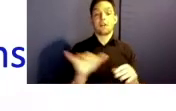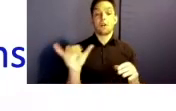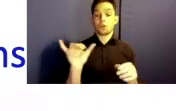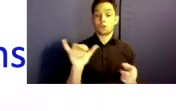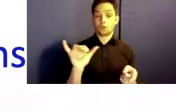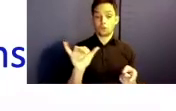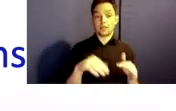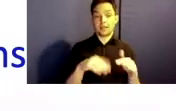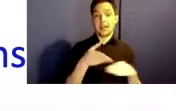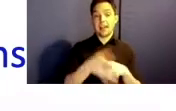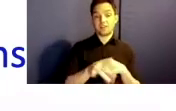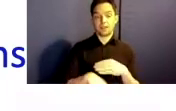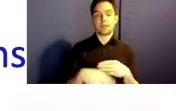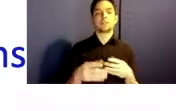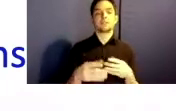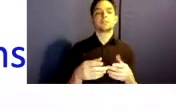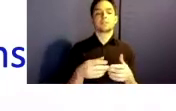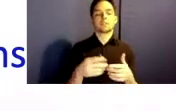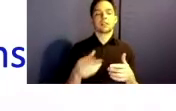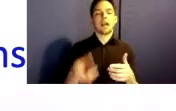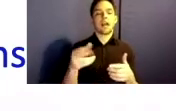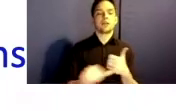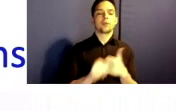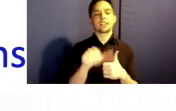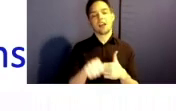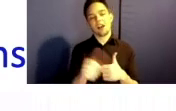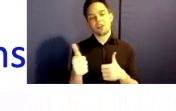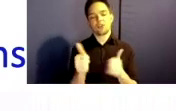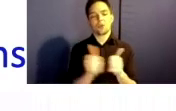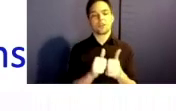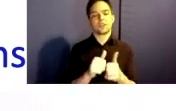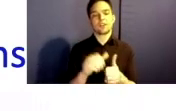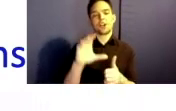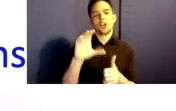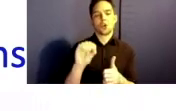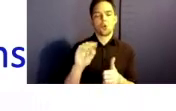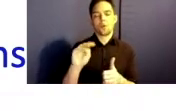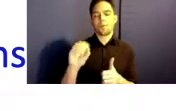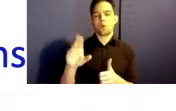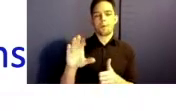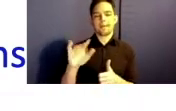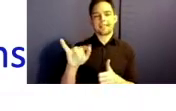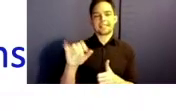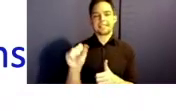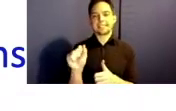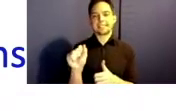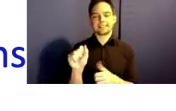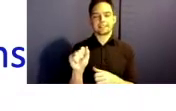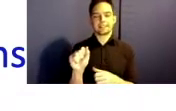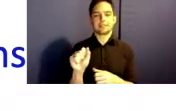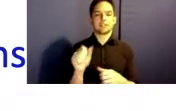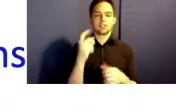after that, it will follow with the high-risk adults with the comorbidity. And here, as you can see, the different